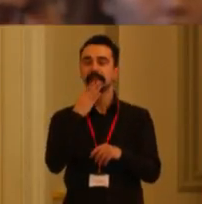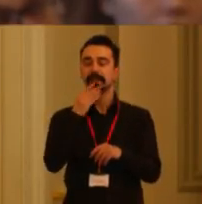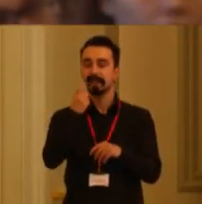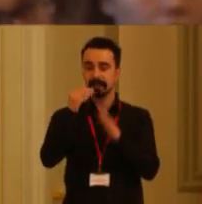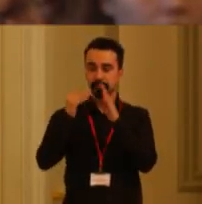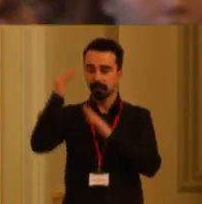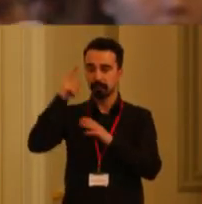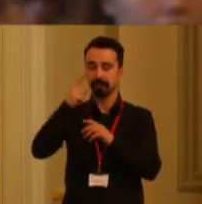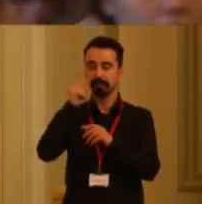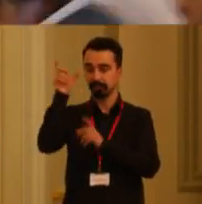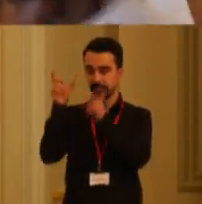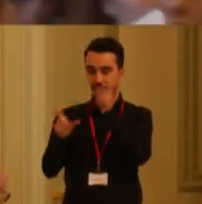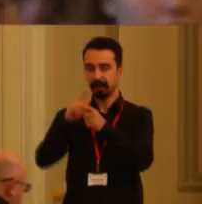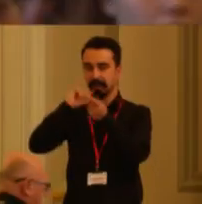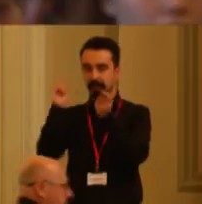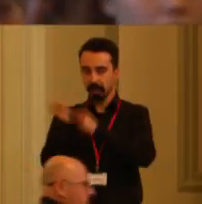that